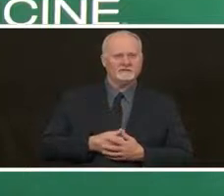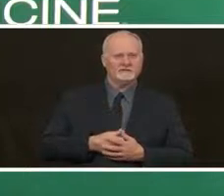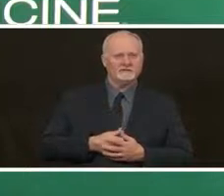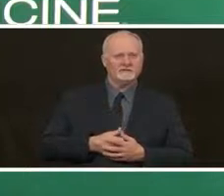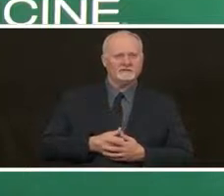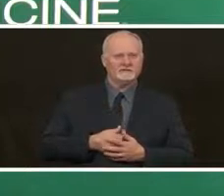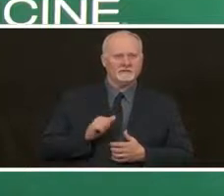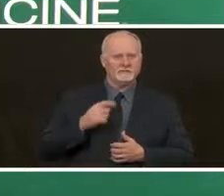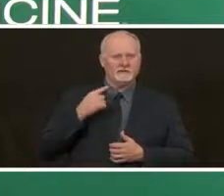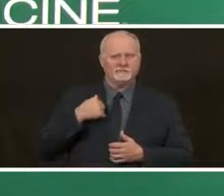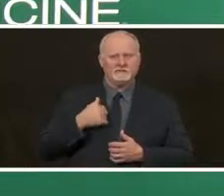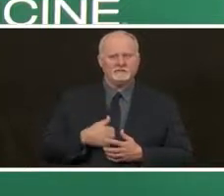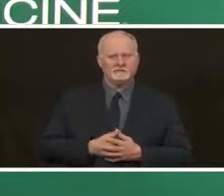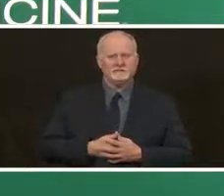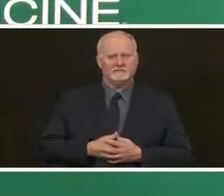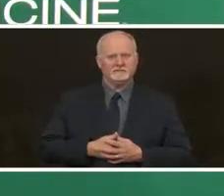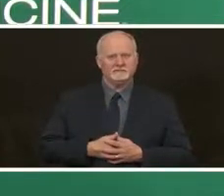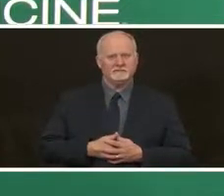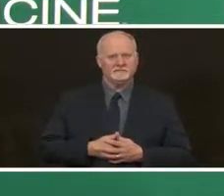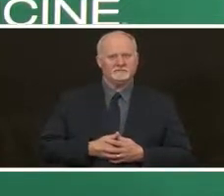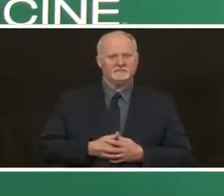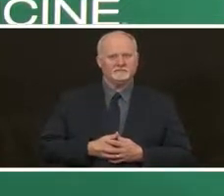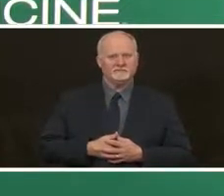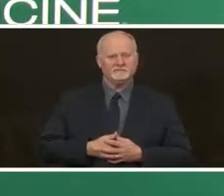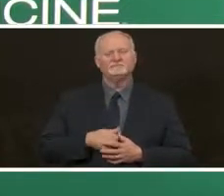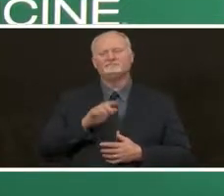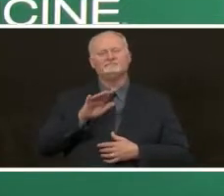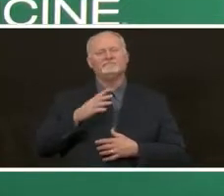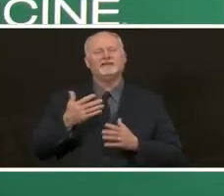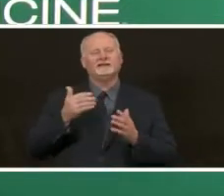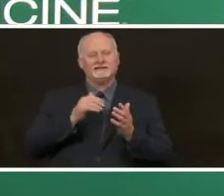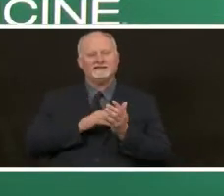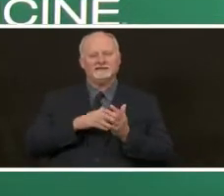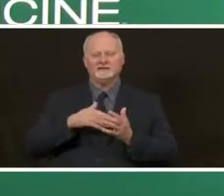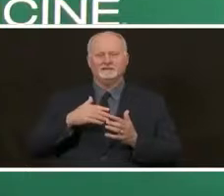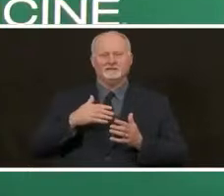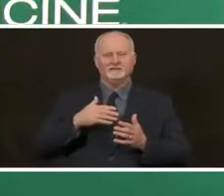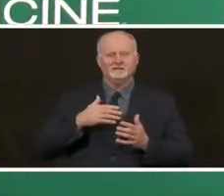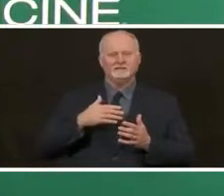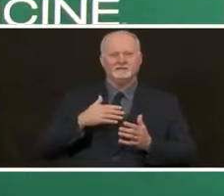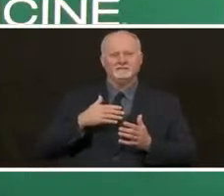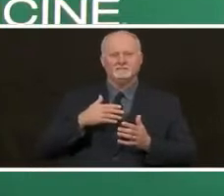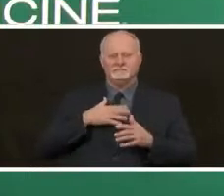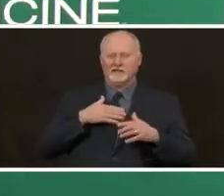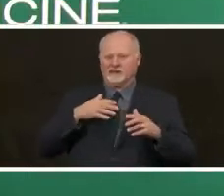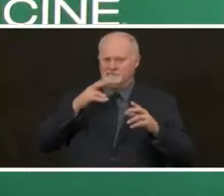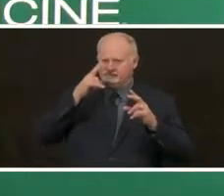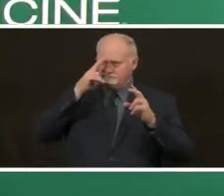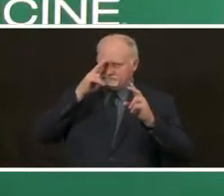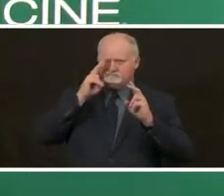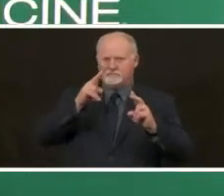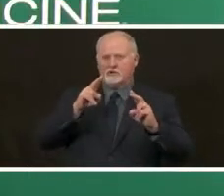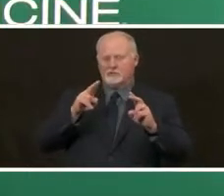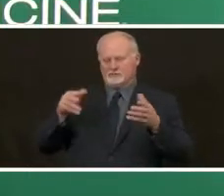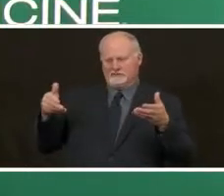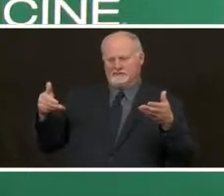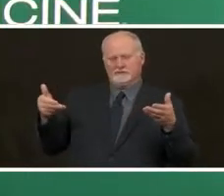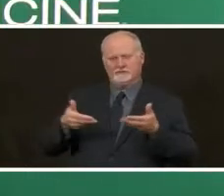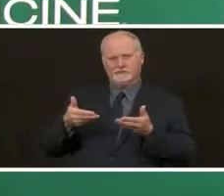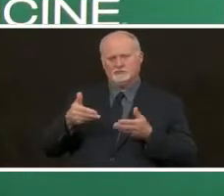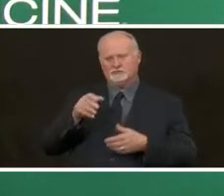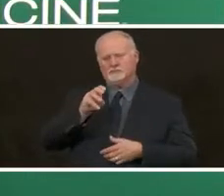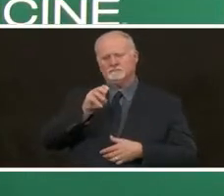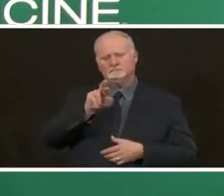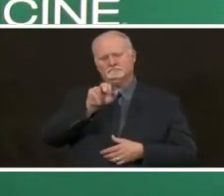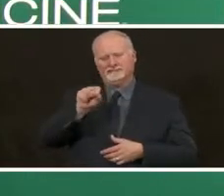Can you hear me? Okay. Again, I just want to say it is my distinct privilege and honor this morning to introduce